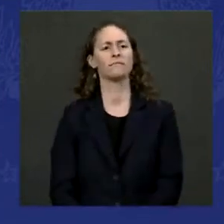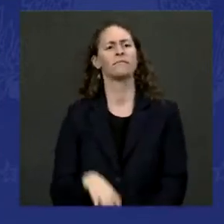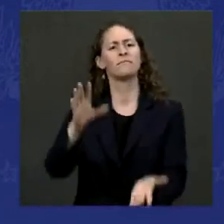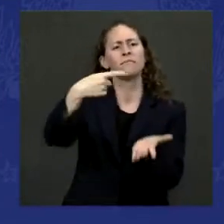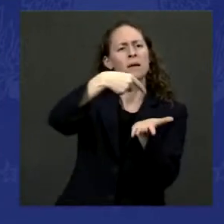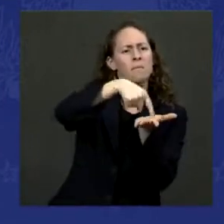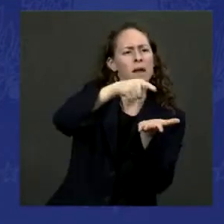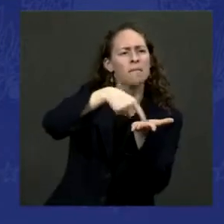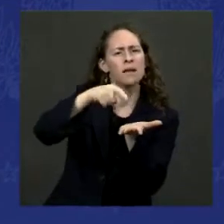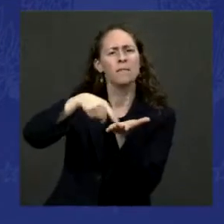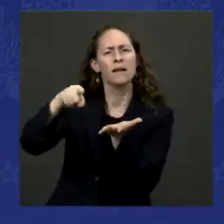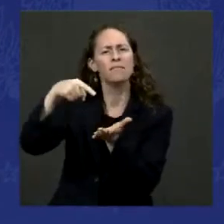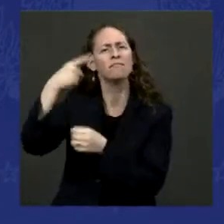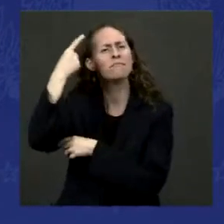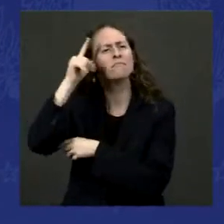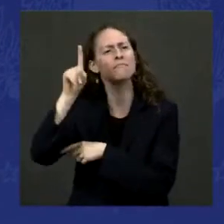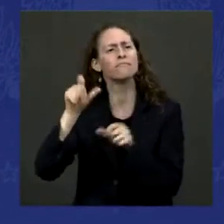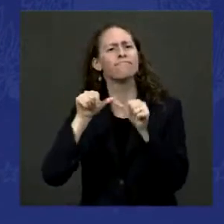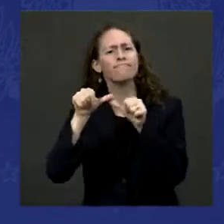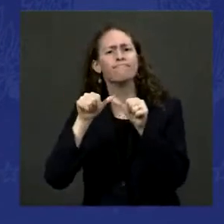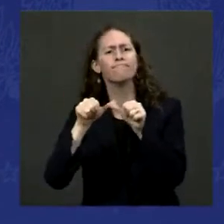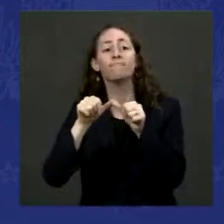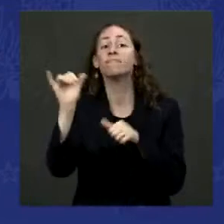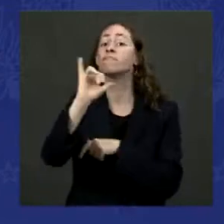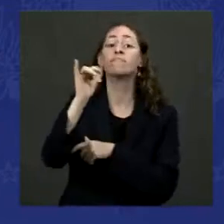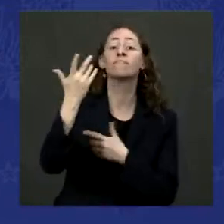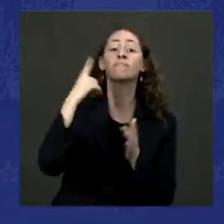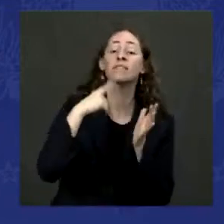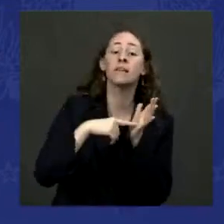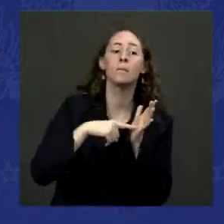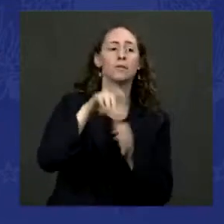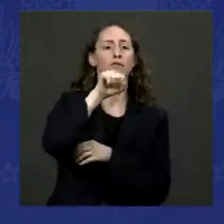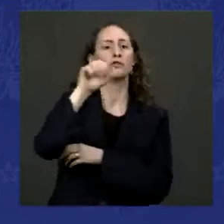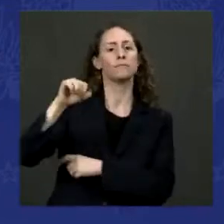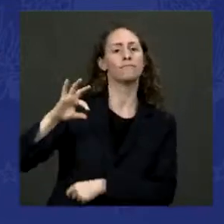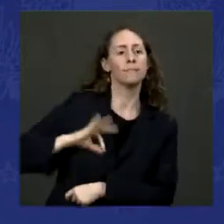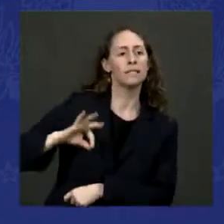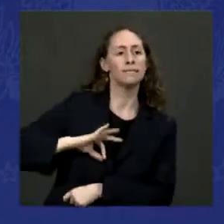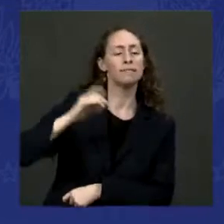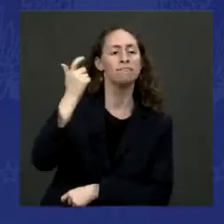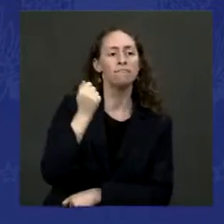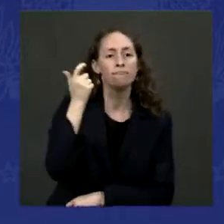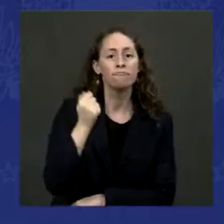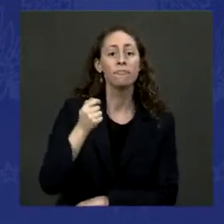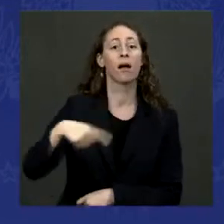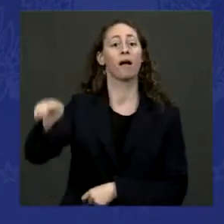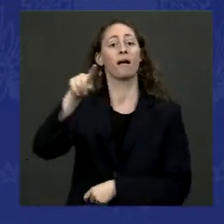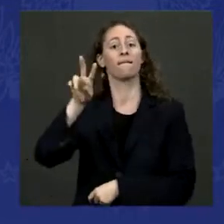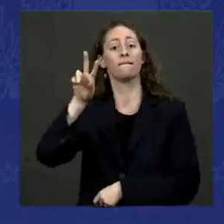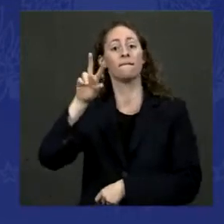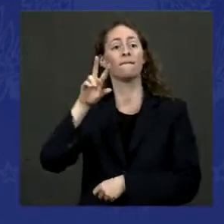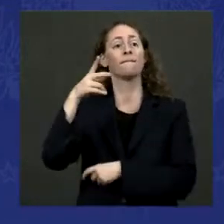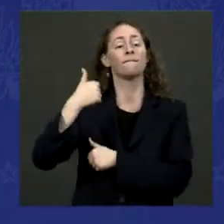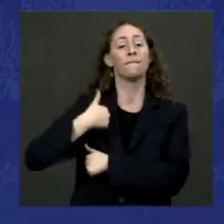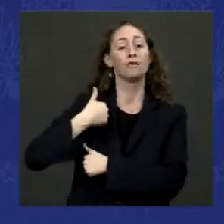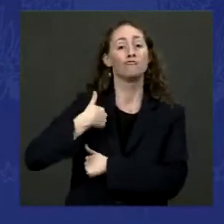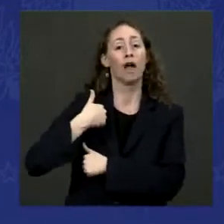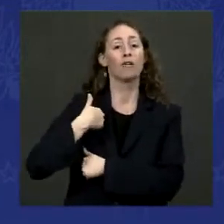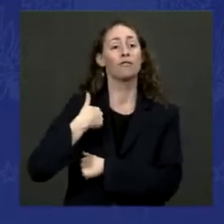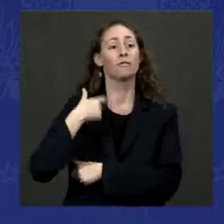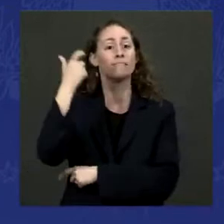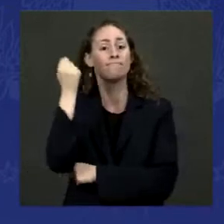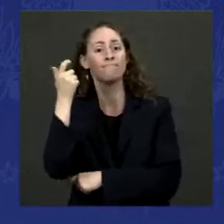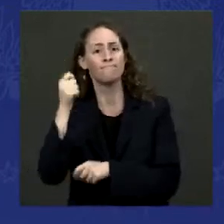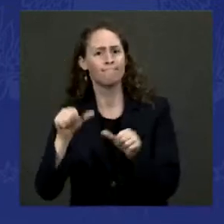benefits for seniors, salaries for brave service members, and benefits for veterans, and other financial obligations for our people and for our